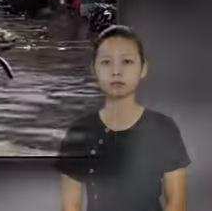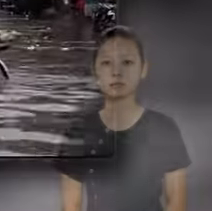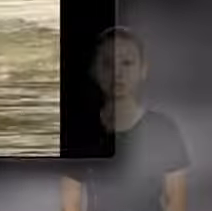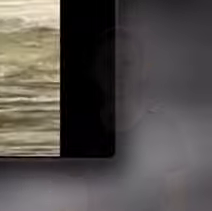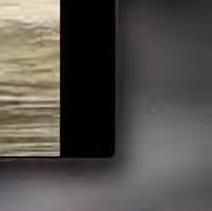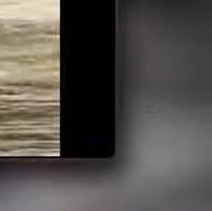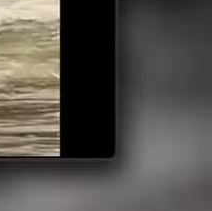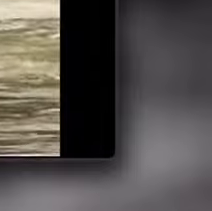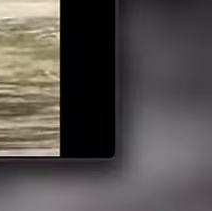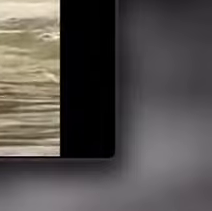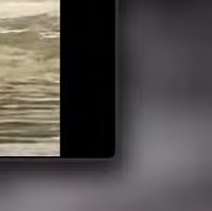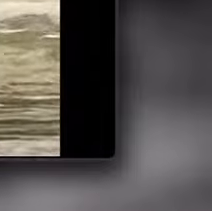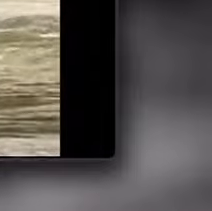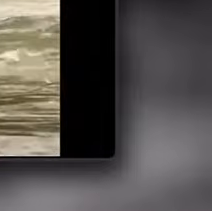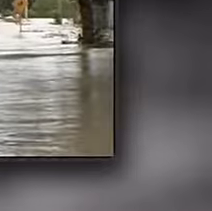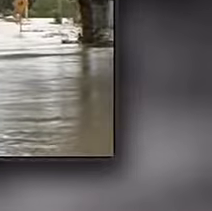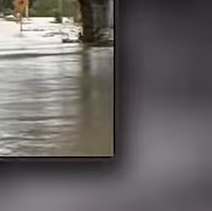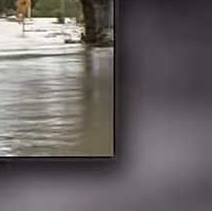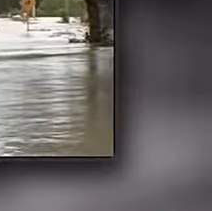floods,